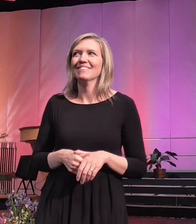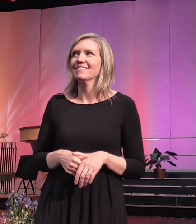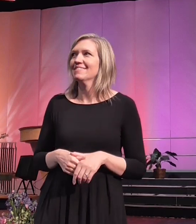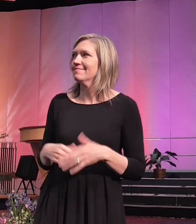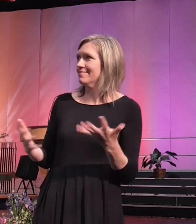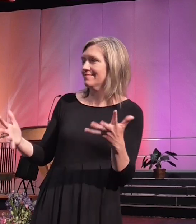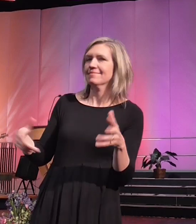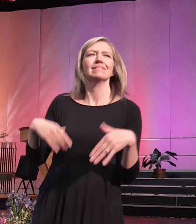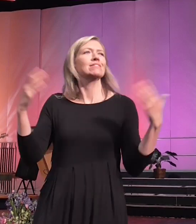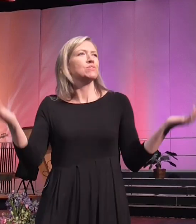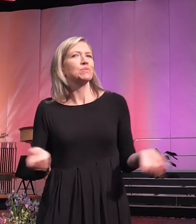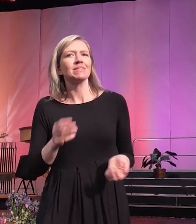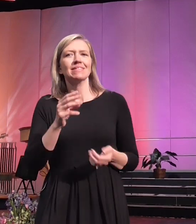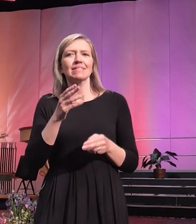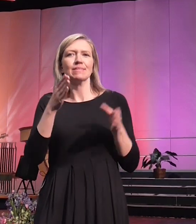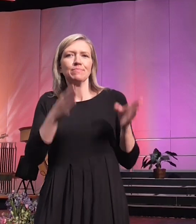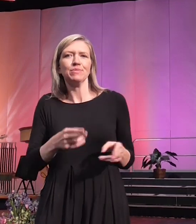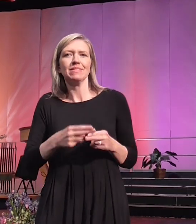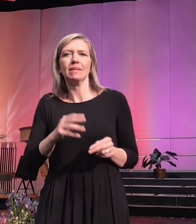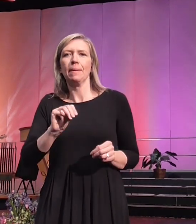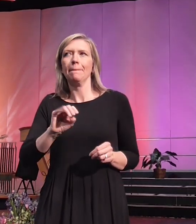I want to introduce Mike Nelson here,